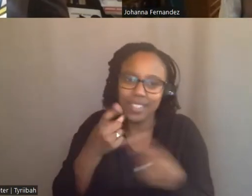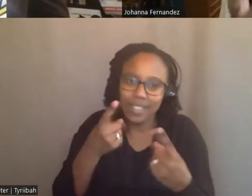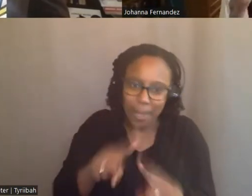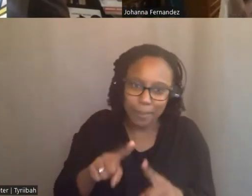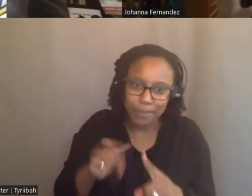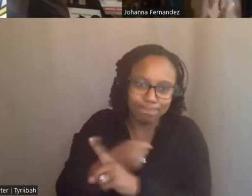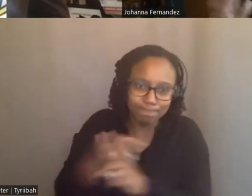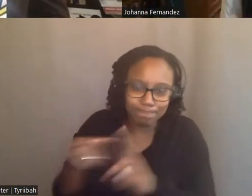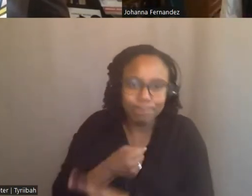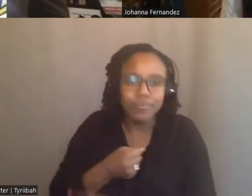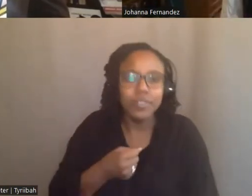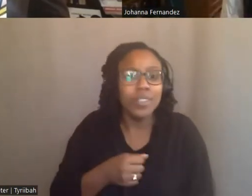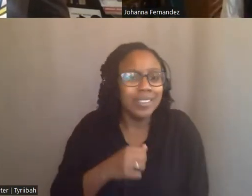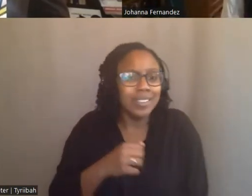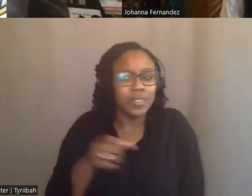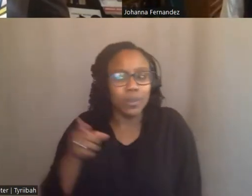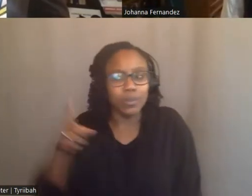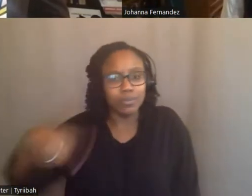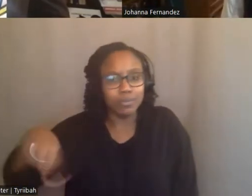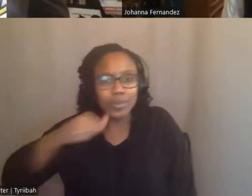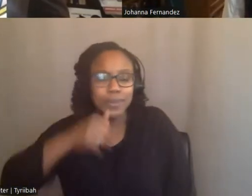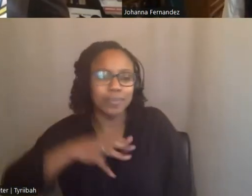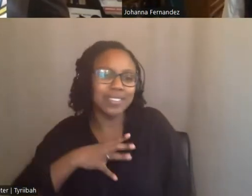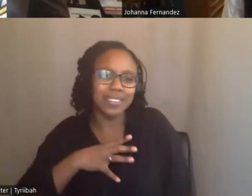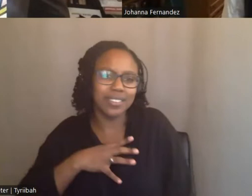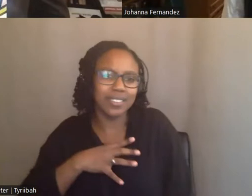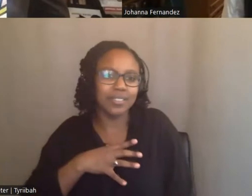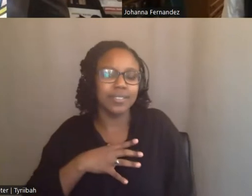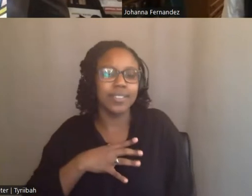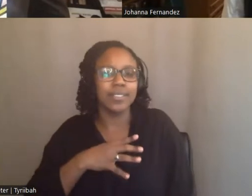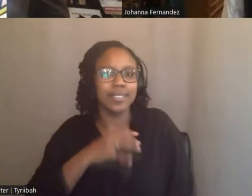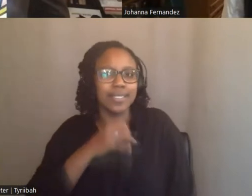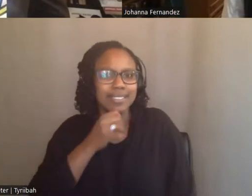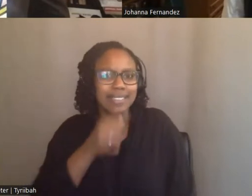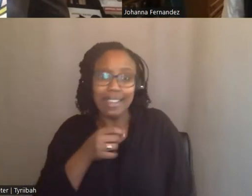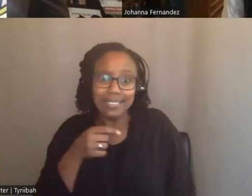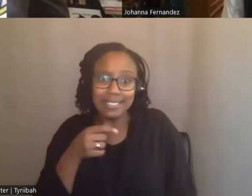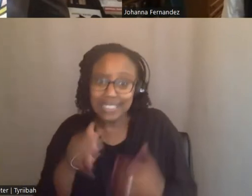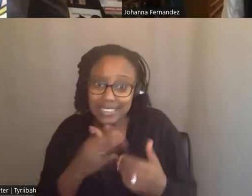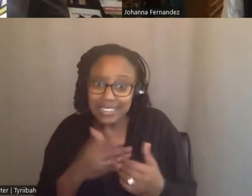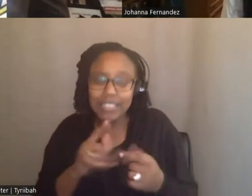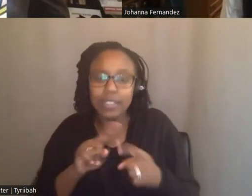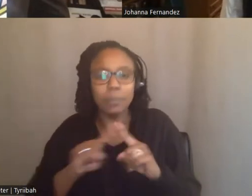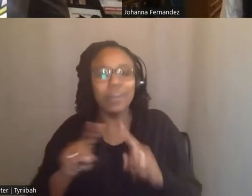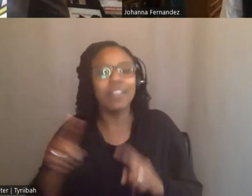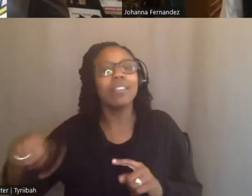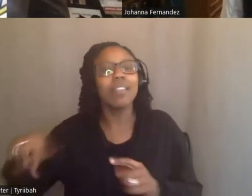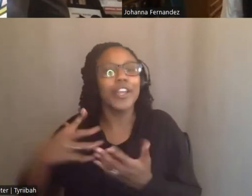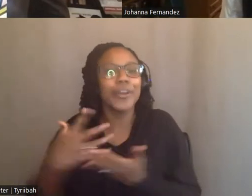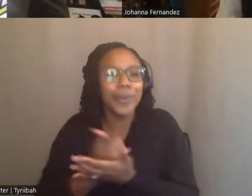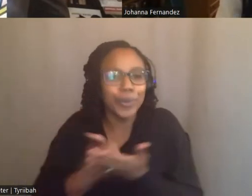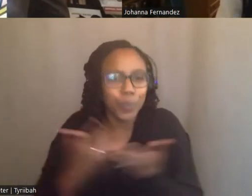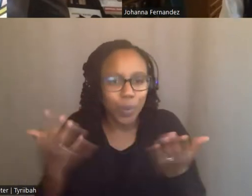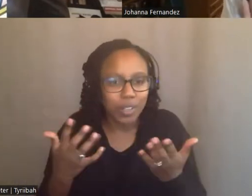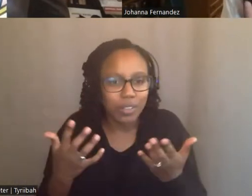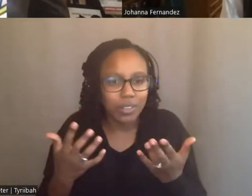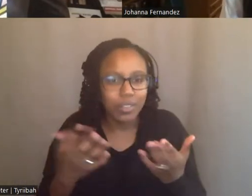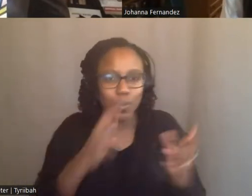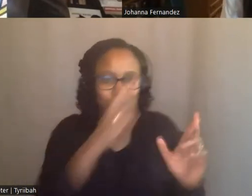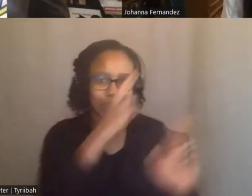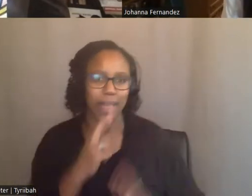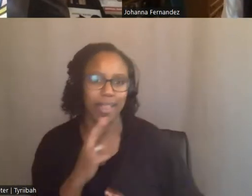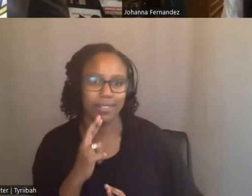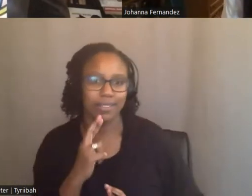but they were able to gain ascendancy and respect in the organization. I'll just end